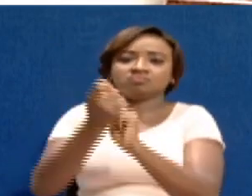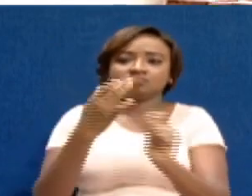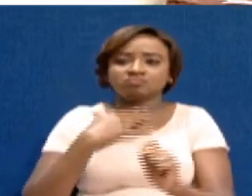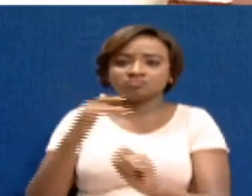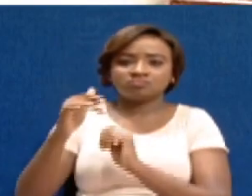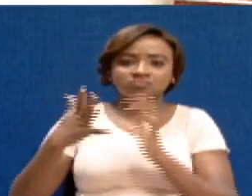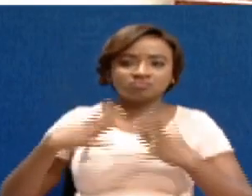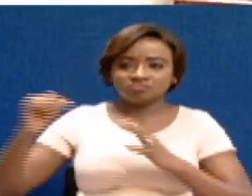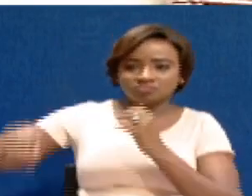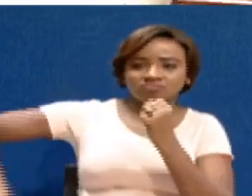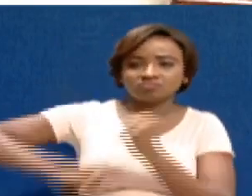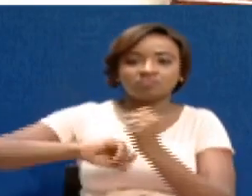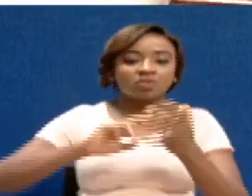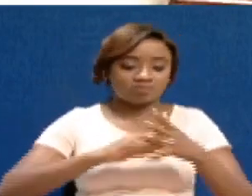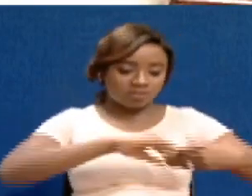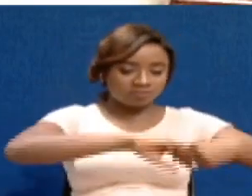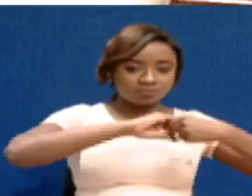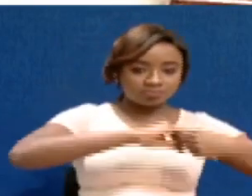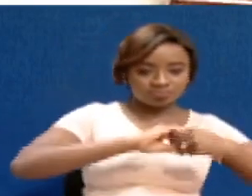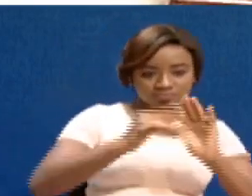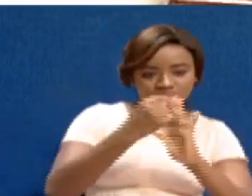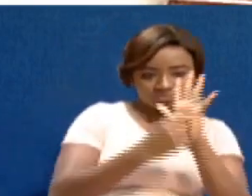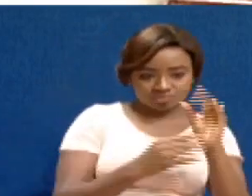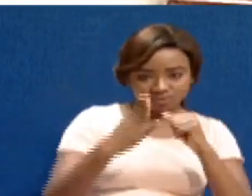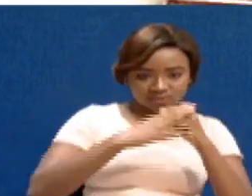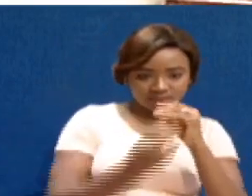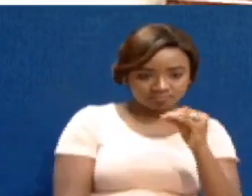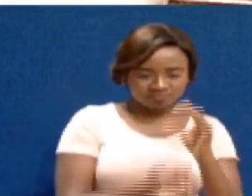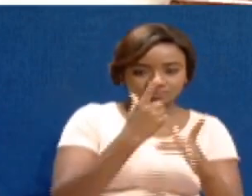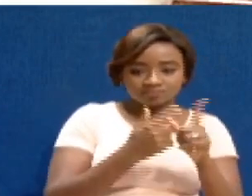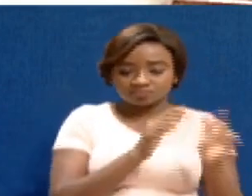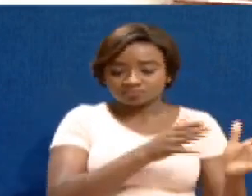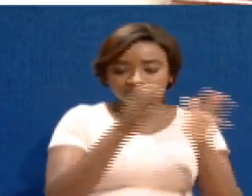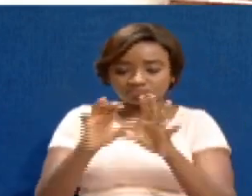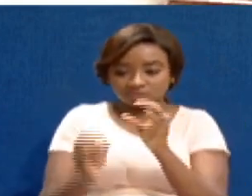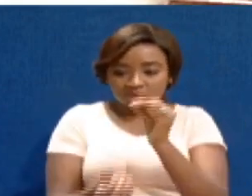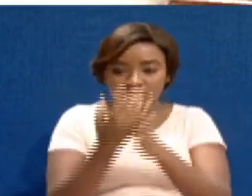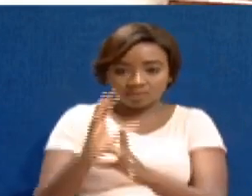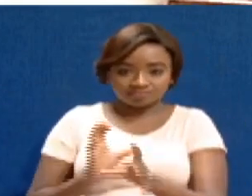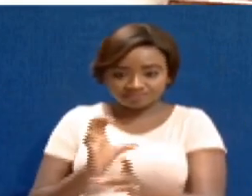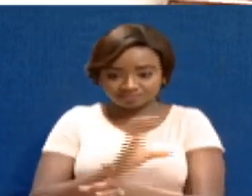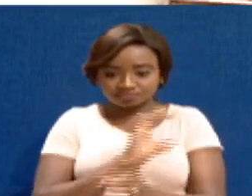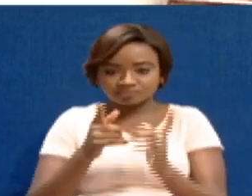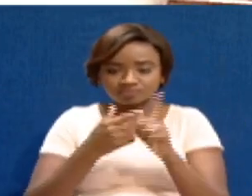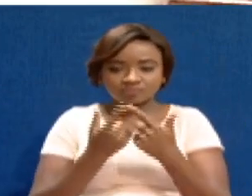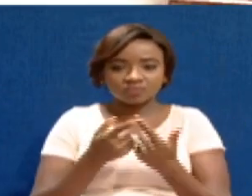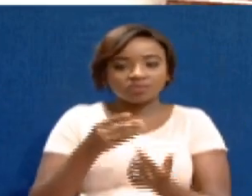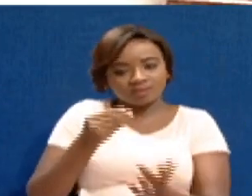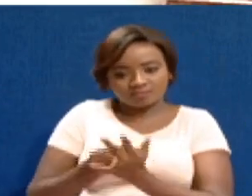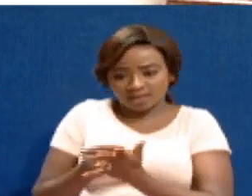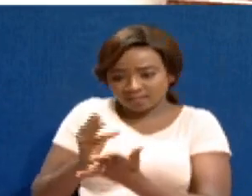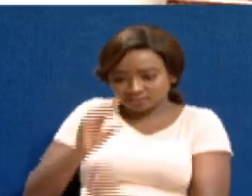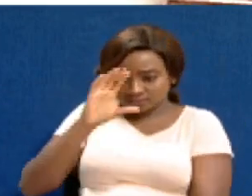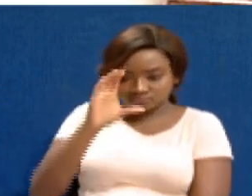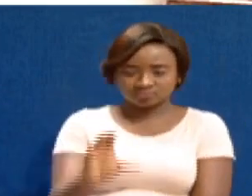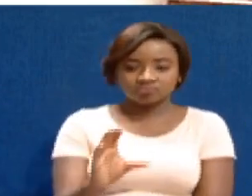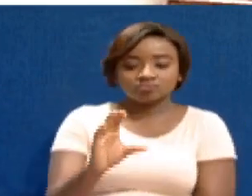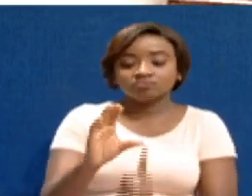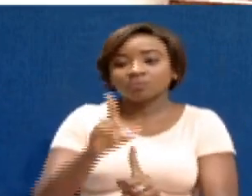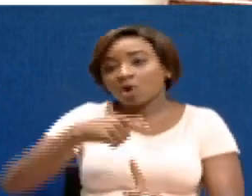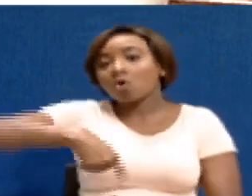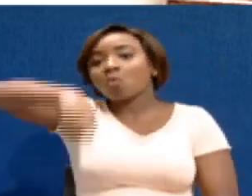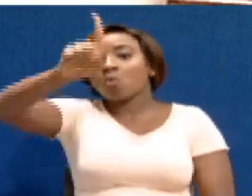that when you say constitution-making process and that it's coming from the people, the way this was not the case in this one. The clamor